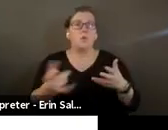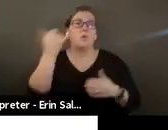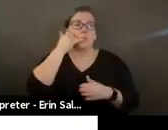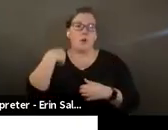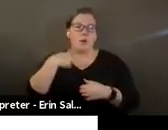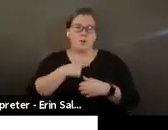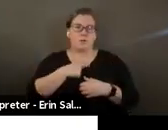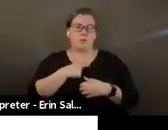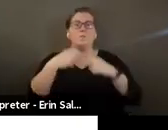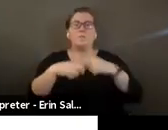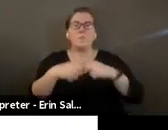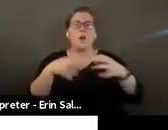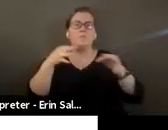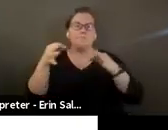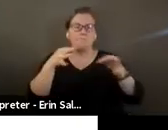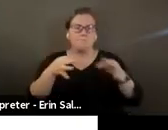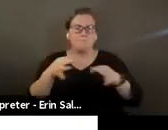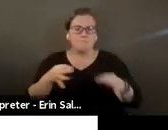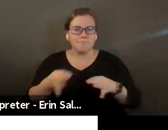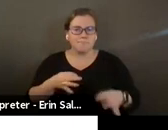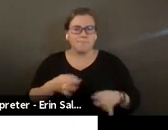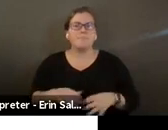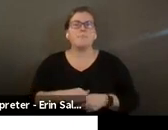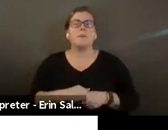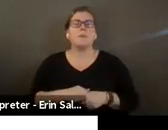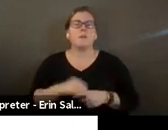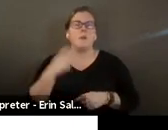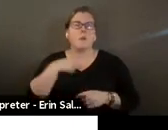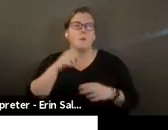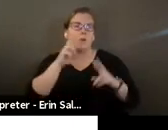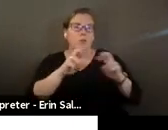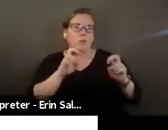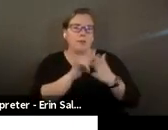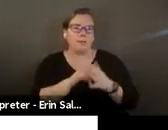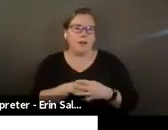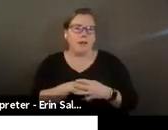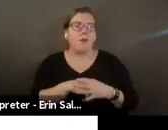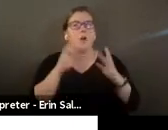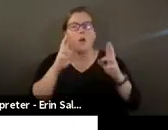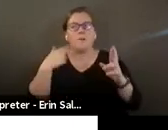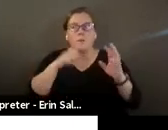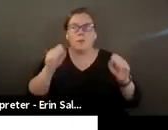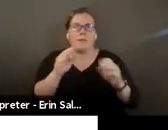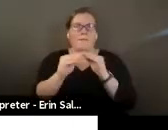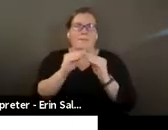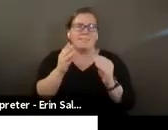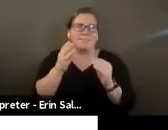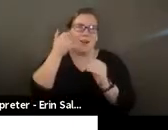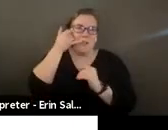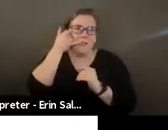having. We'll take a look at that. Hopefully it's something that we can walk you through over the phone to kind